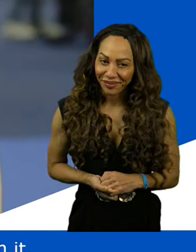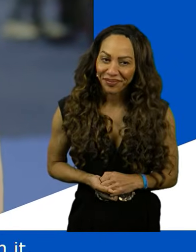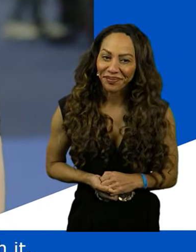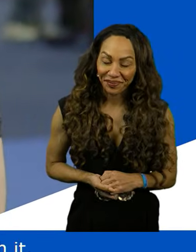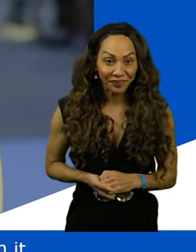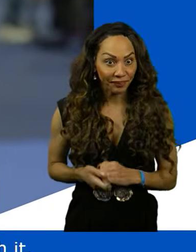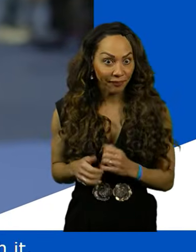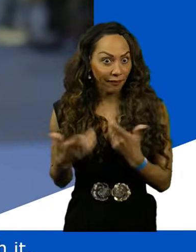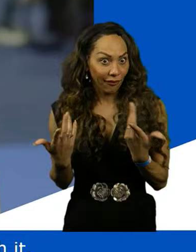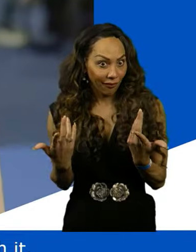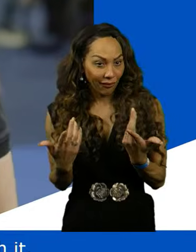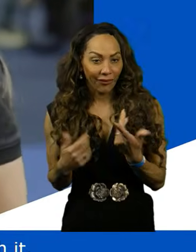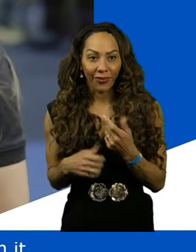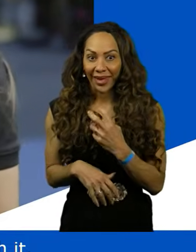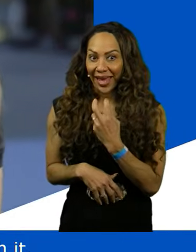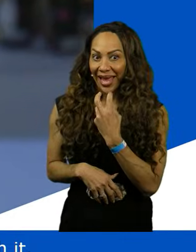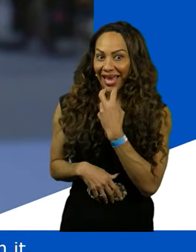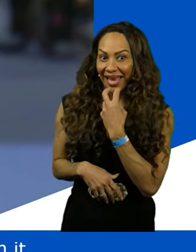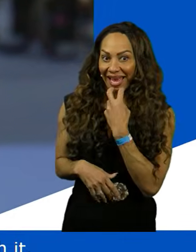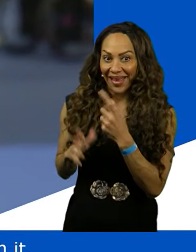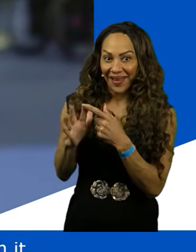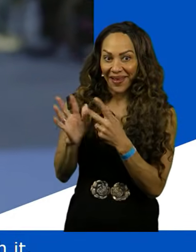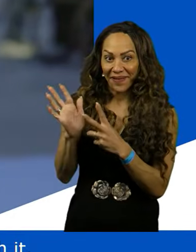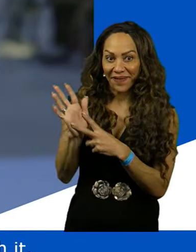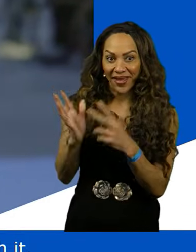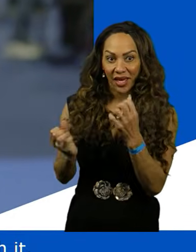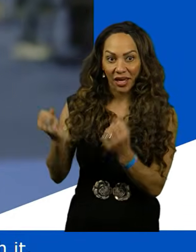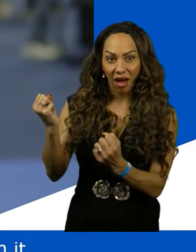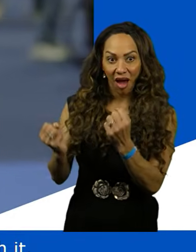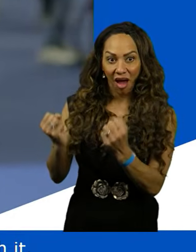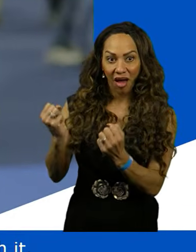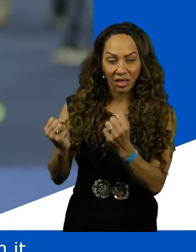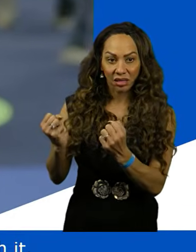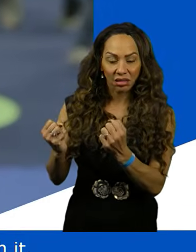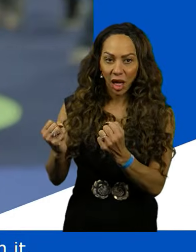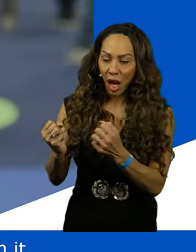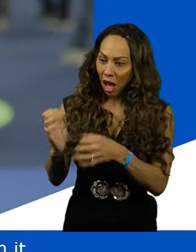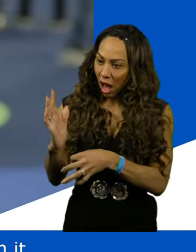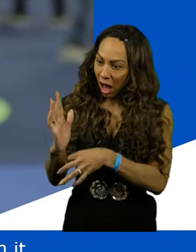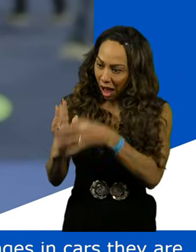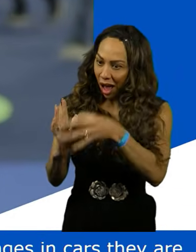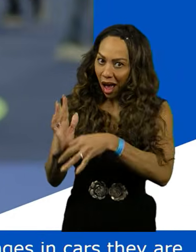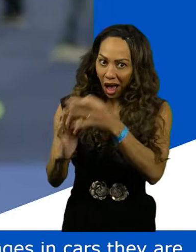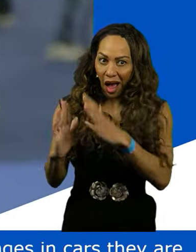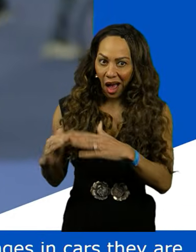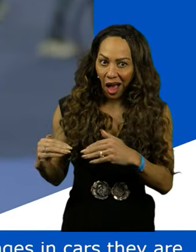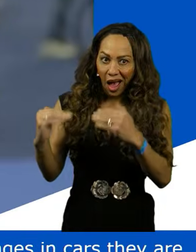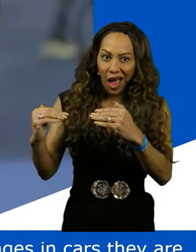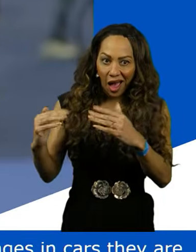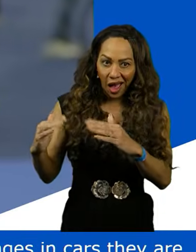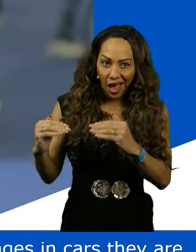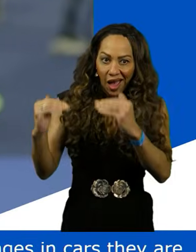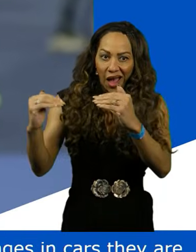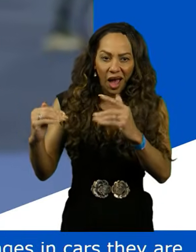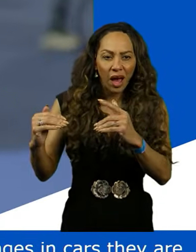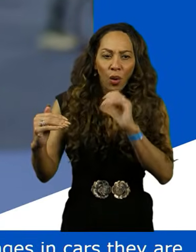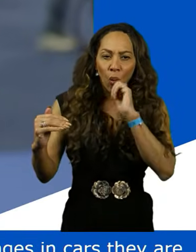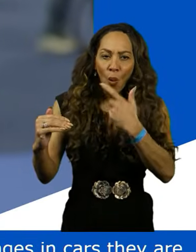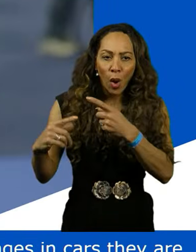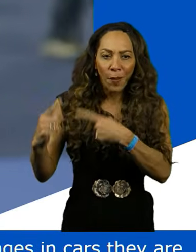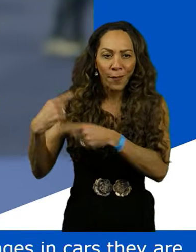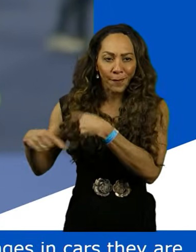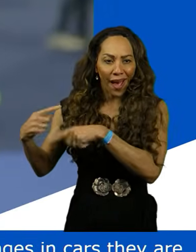with the changes in cars, they're not going to go back, so they're only going to get maybe a little bit more complicated. You've got considerations